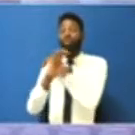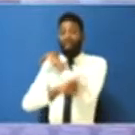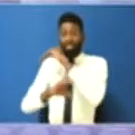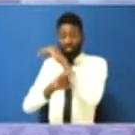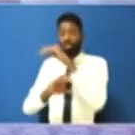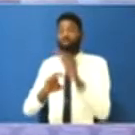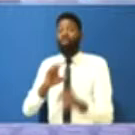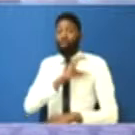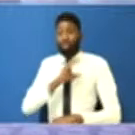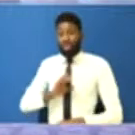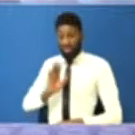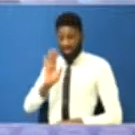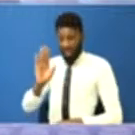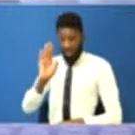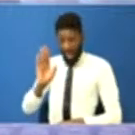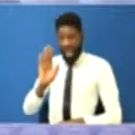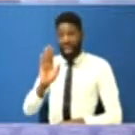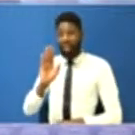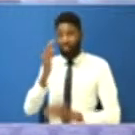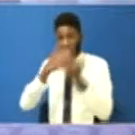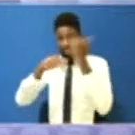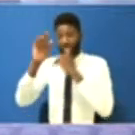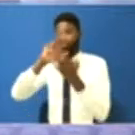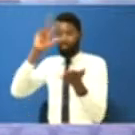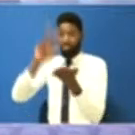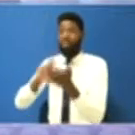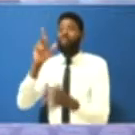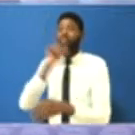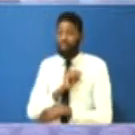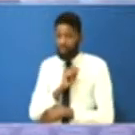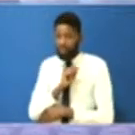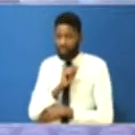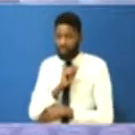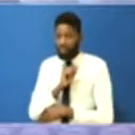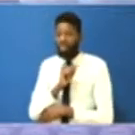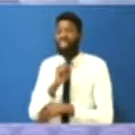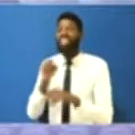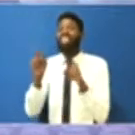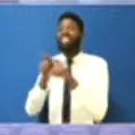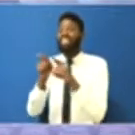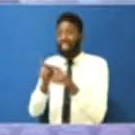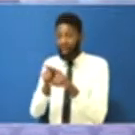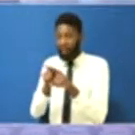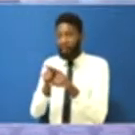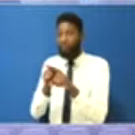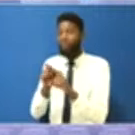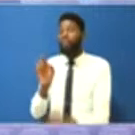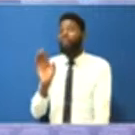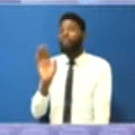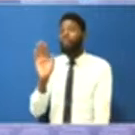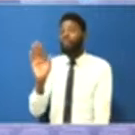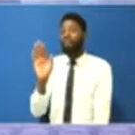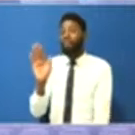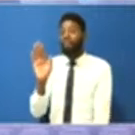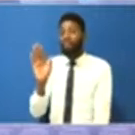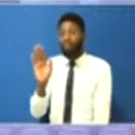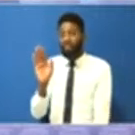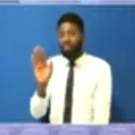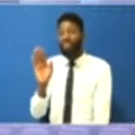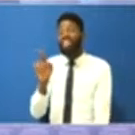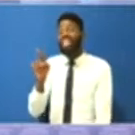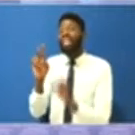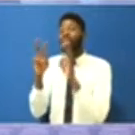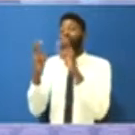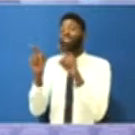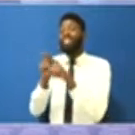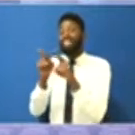verified it many people have said that i'm trying hard to prove that i have one actually it's my detractors trying hard to prove that i don't have one now this issue